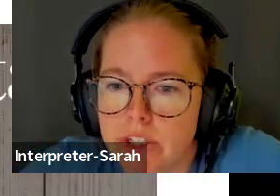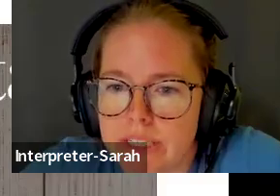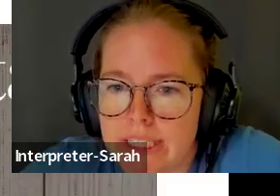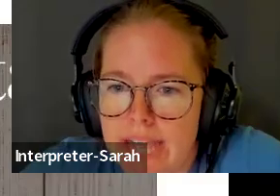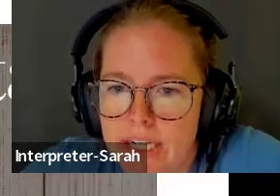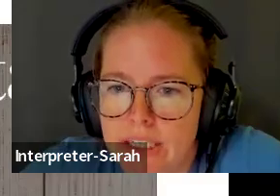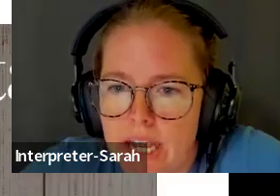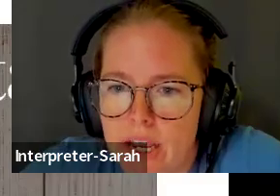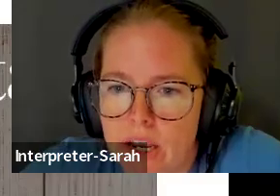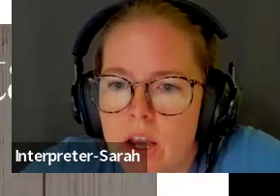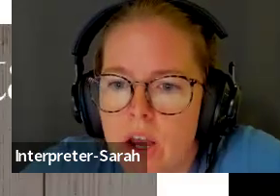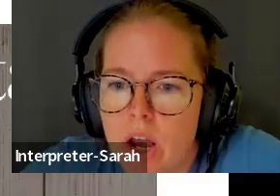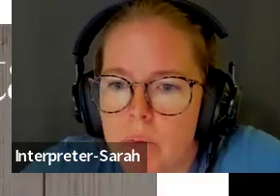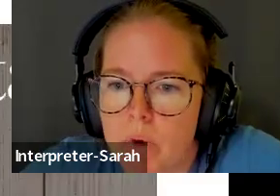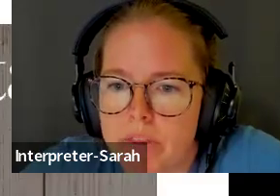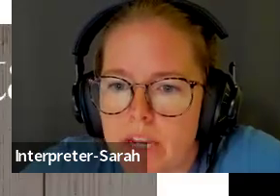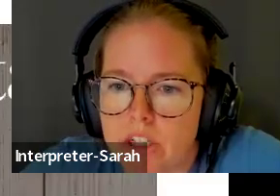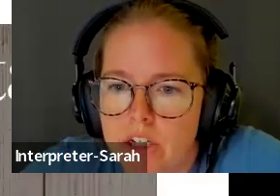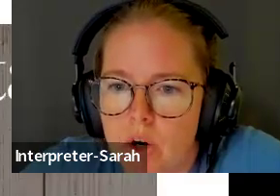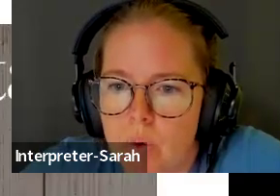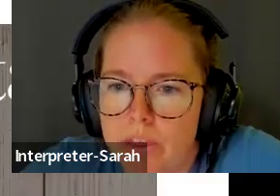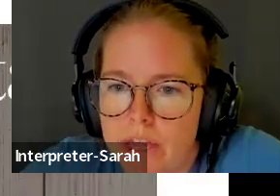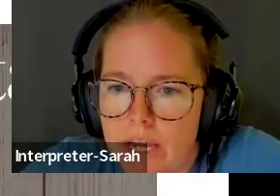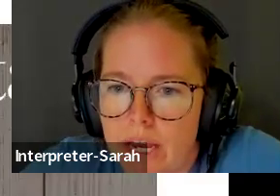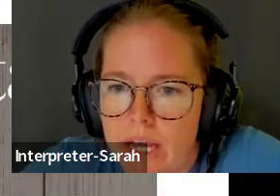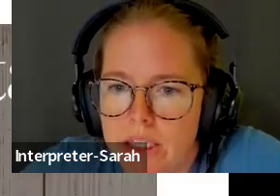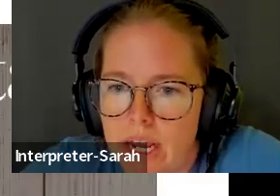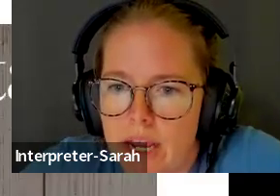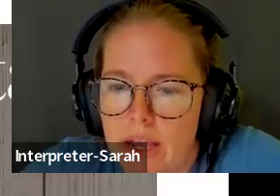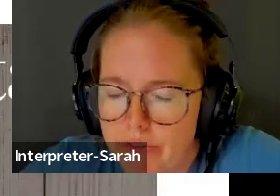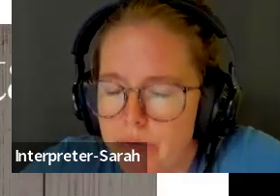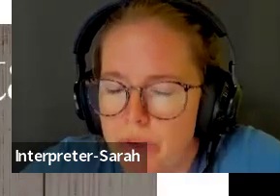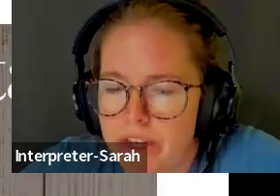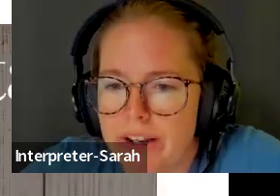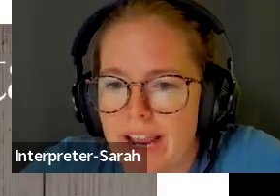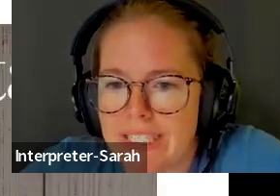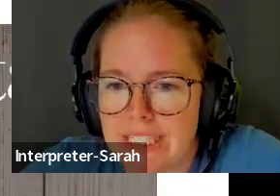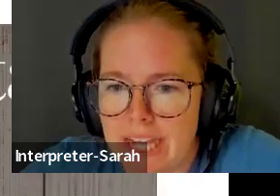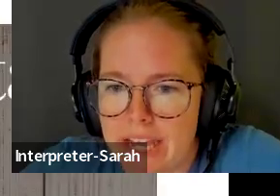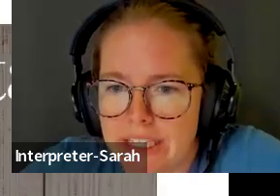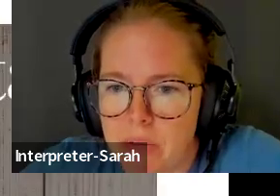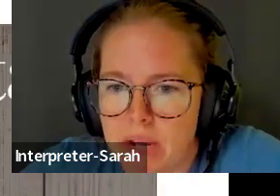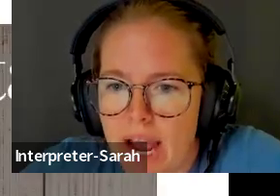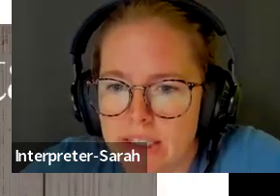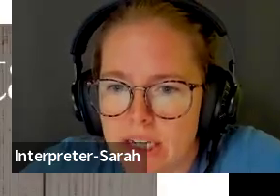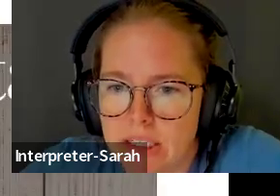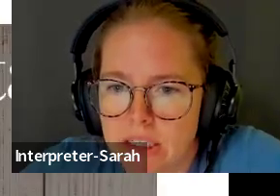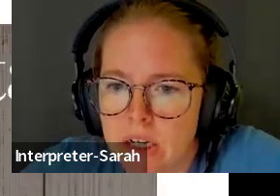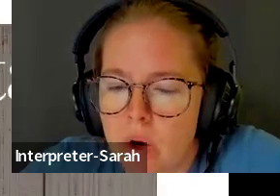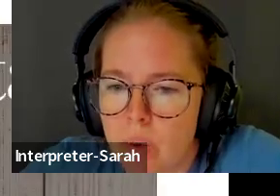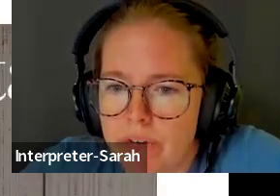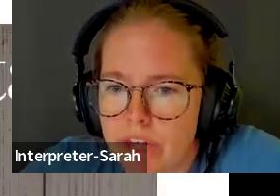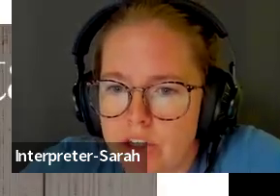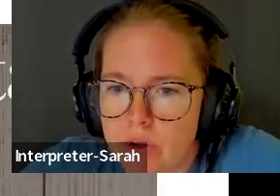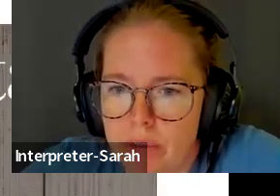So deaf services at intake. One thing to note within the within SDA, the same day